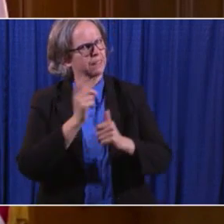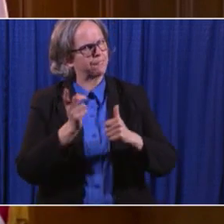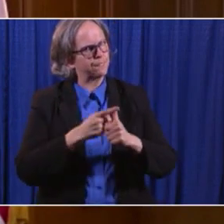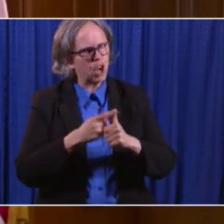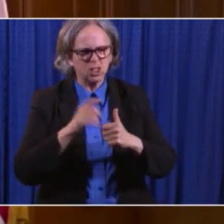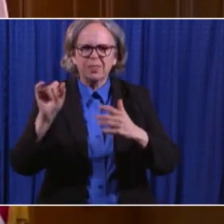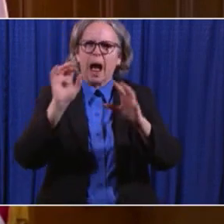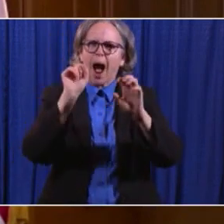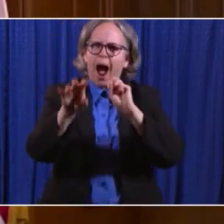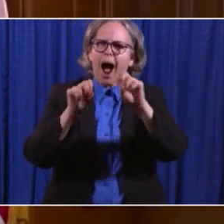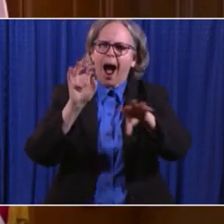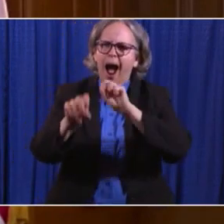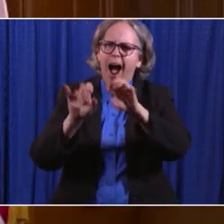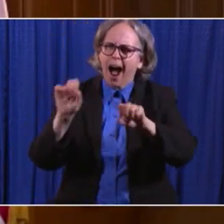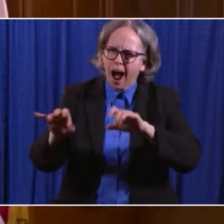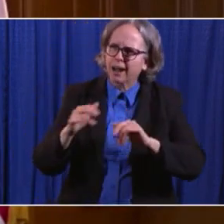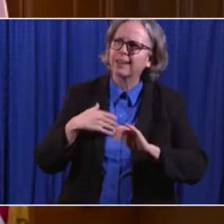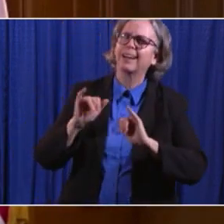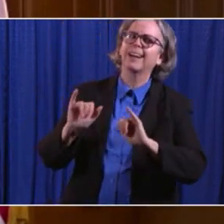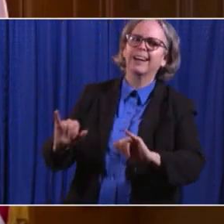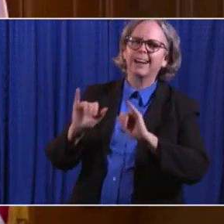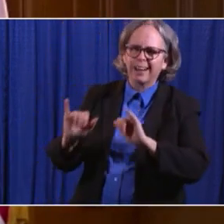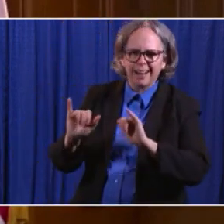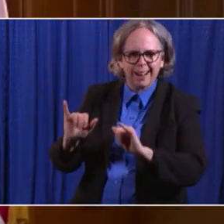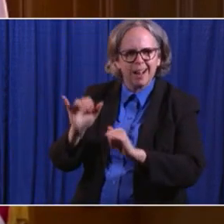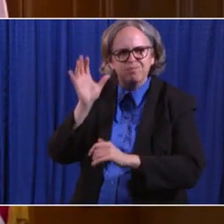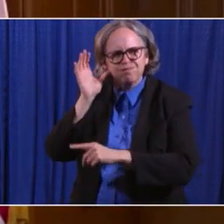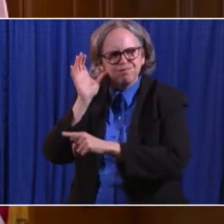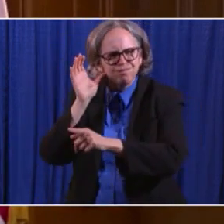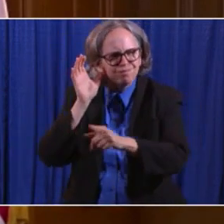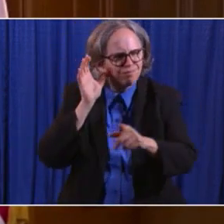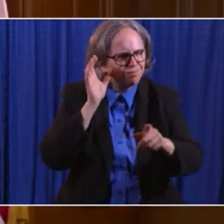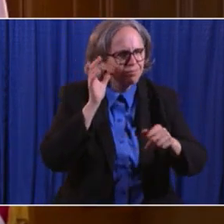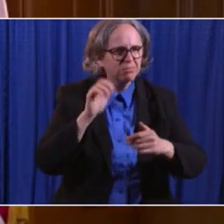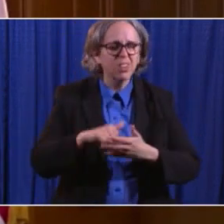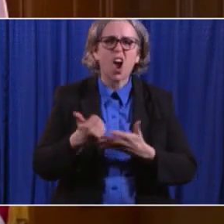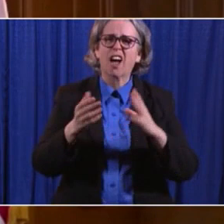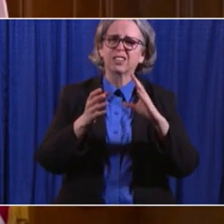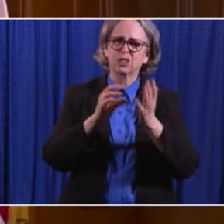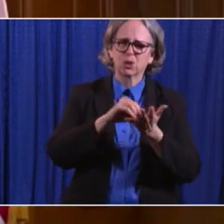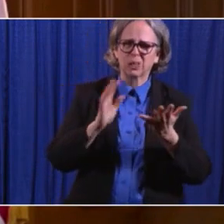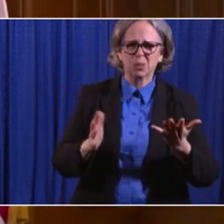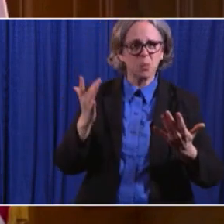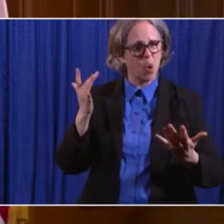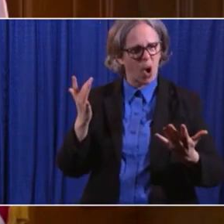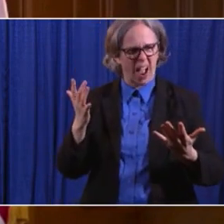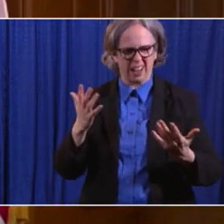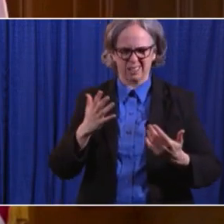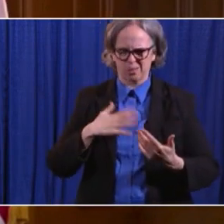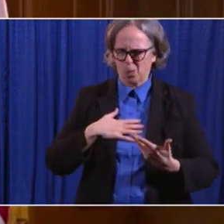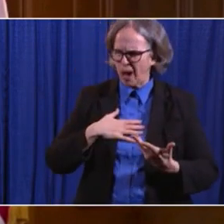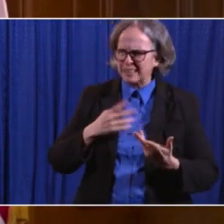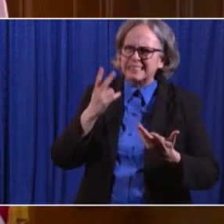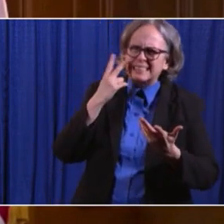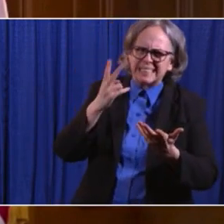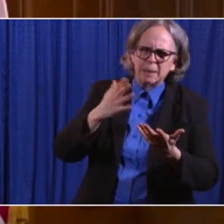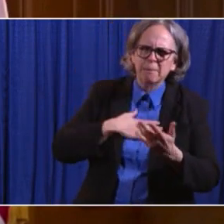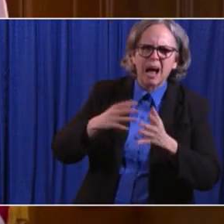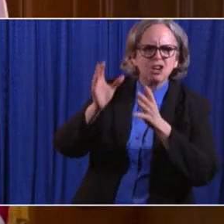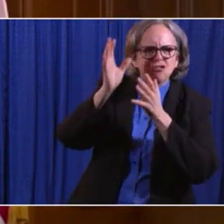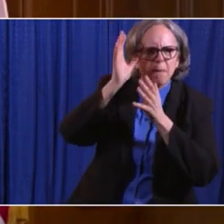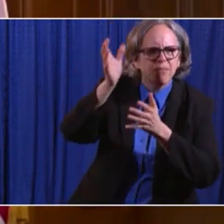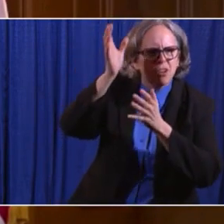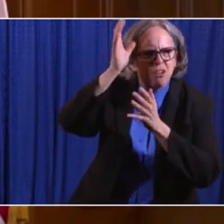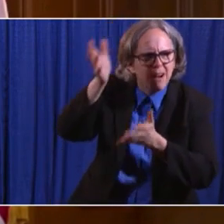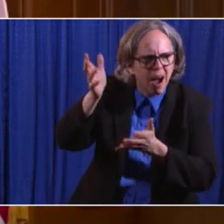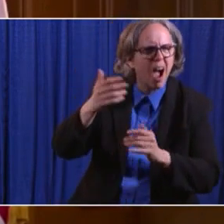Others talked about seeing their grandparents or somebody else in the family. So it's always good to talk to